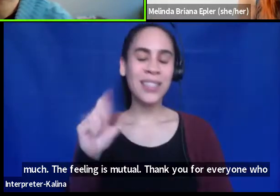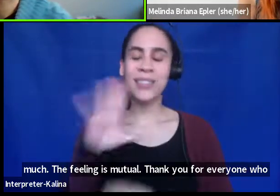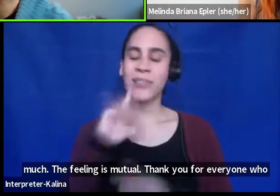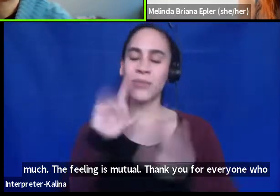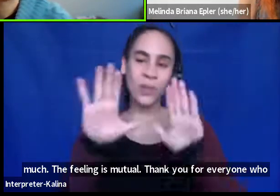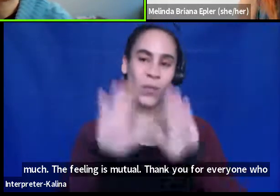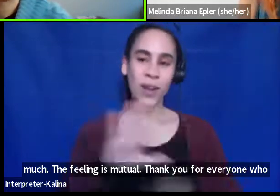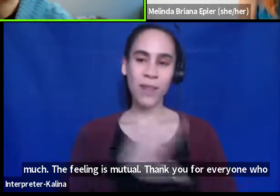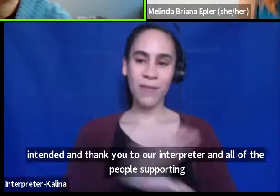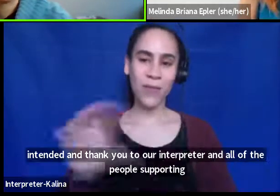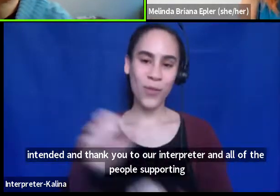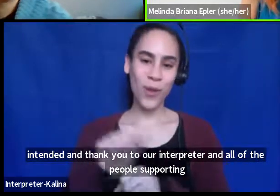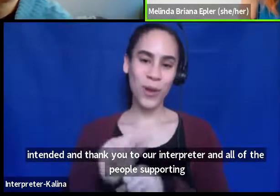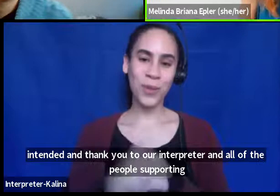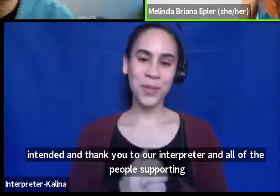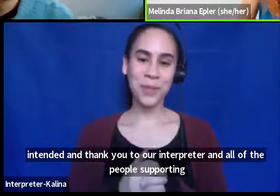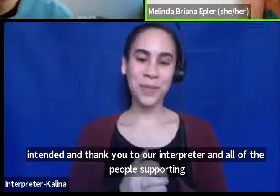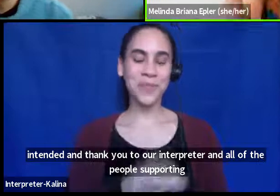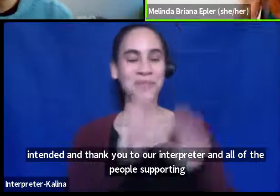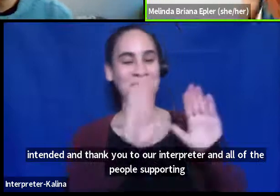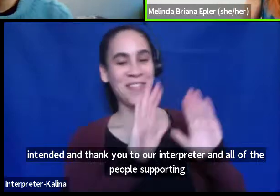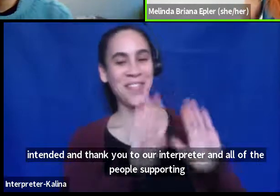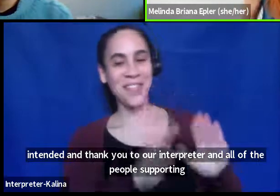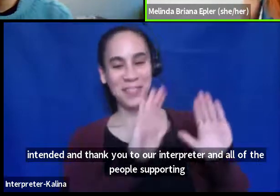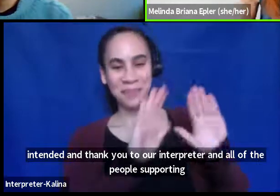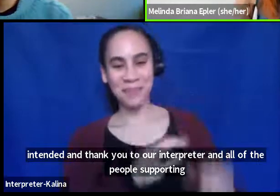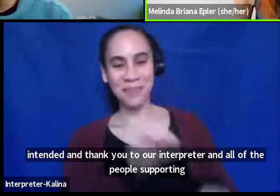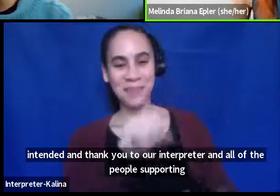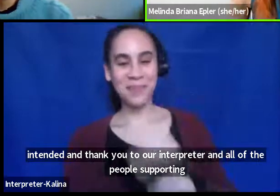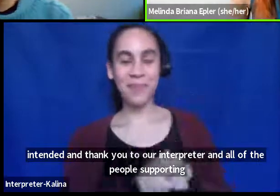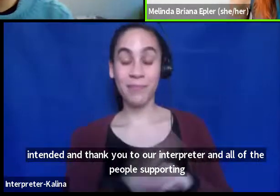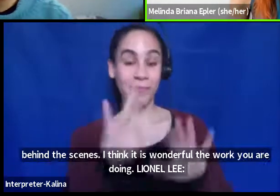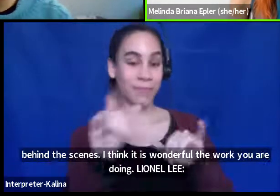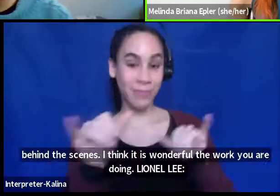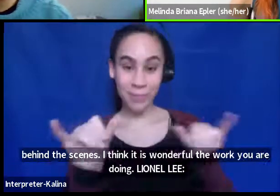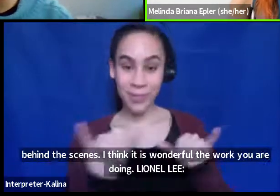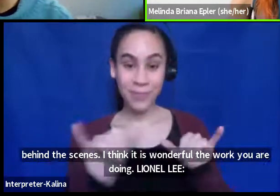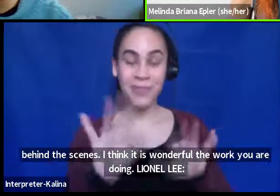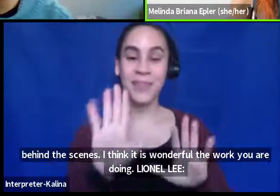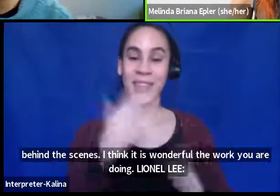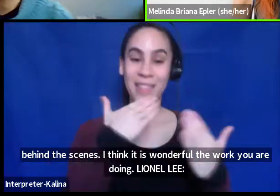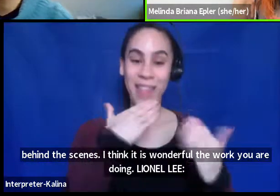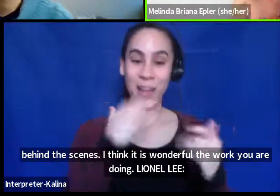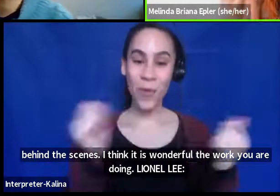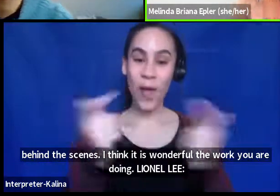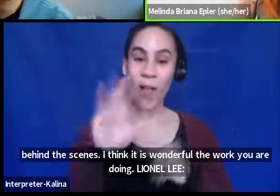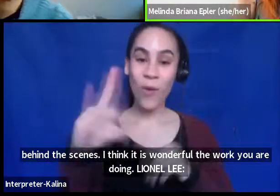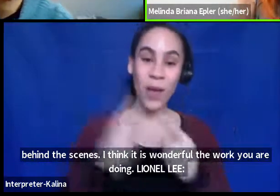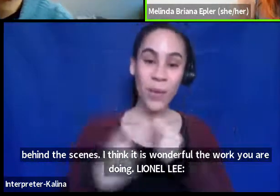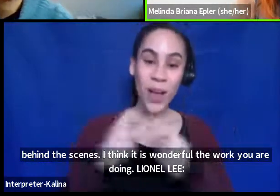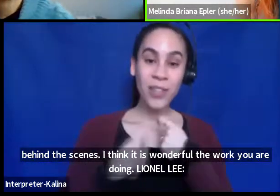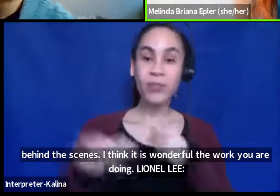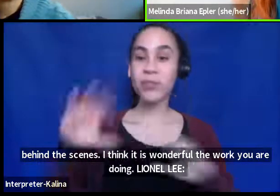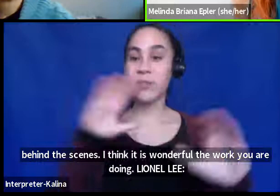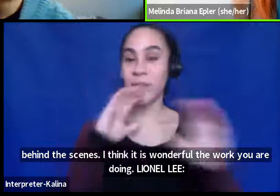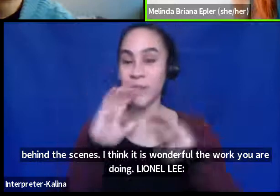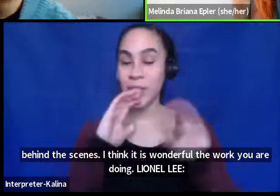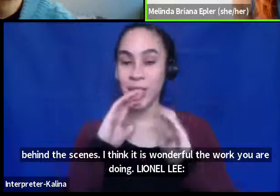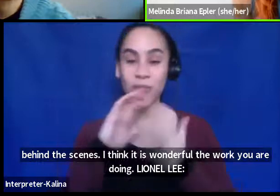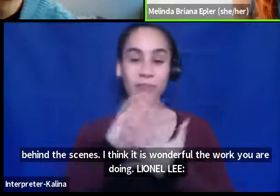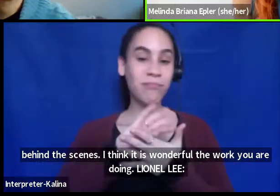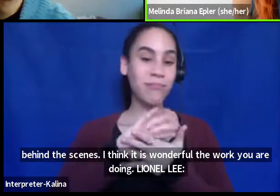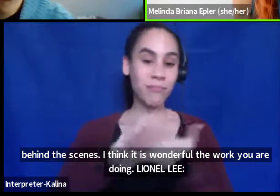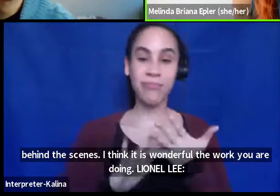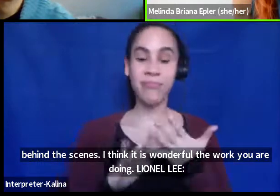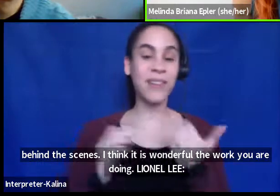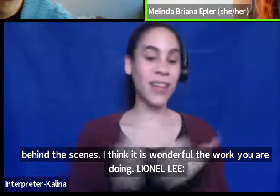doing. Awesome. Yes, ditto. Thank you all for your questions and your conversation.